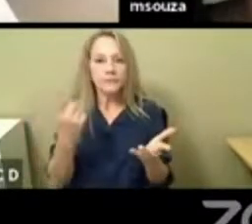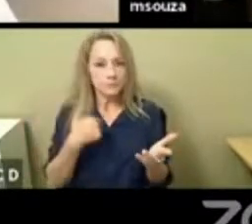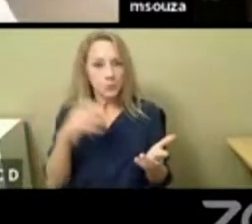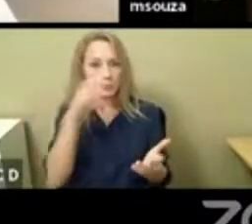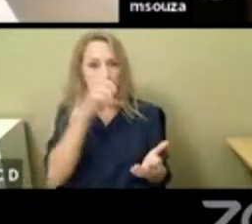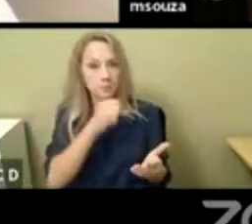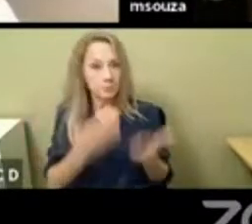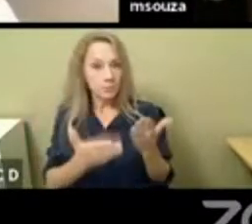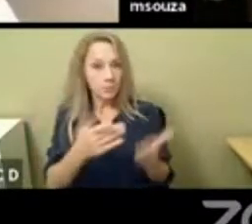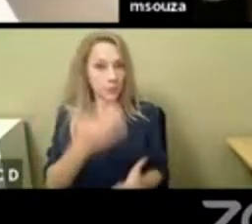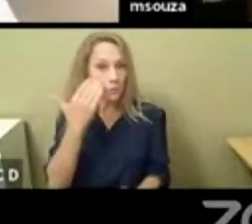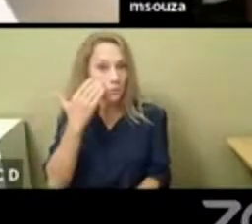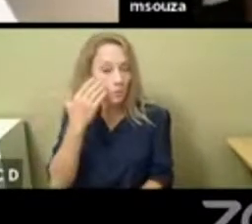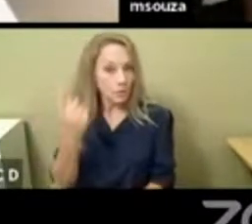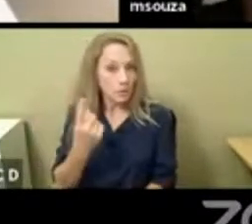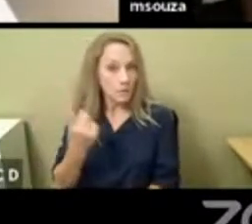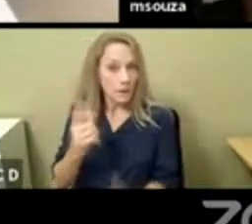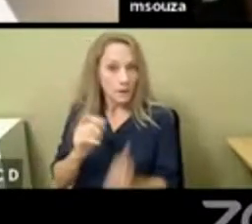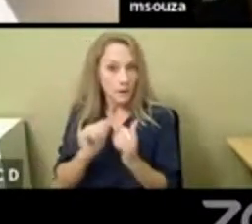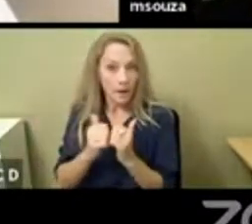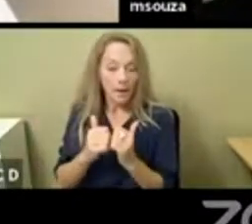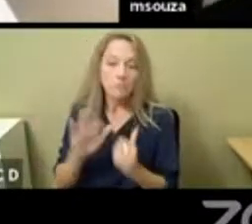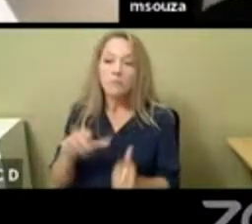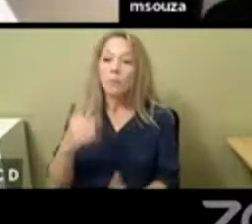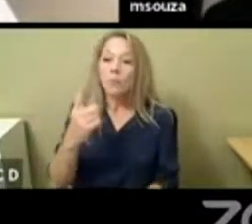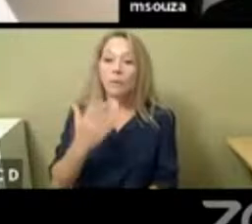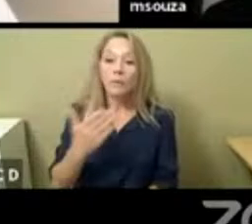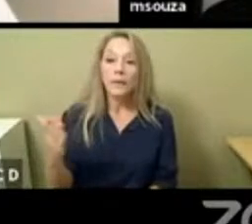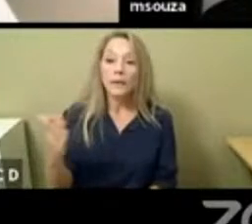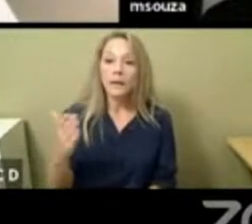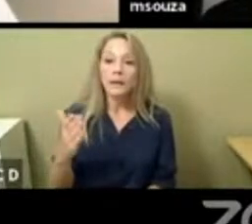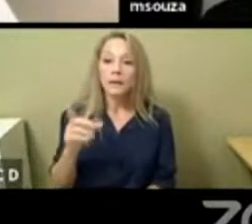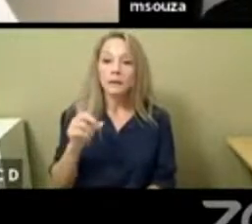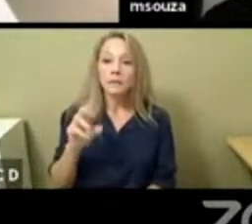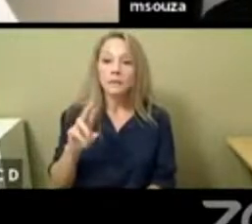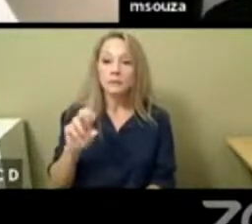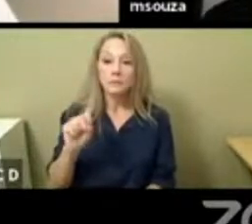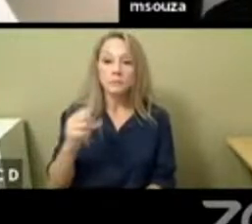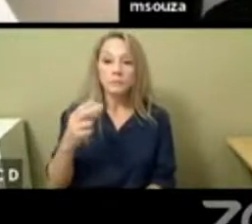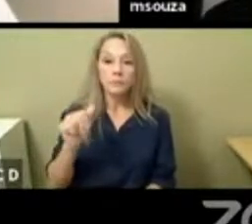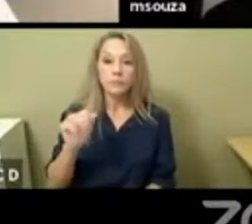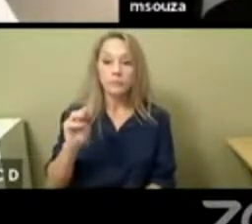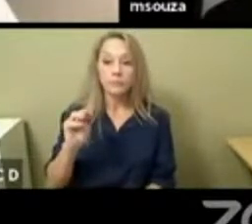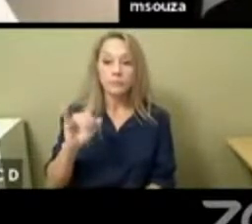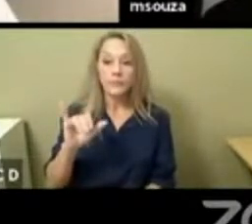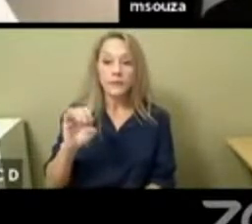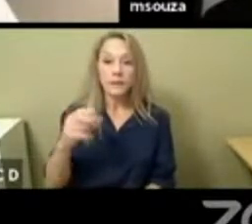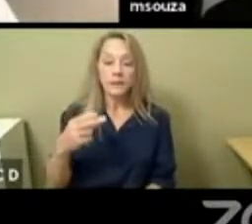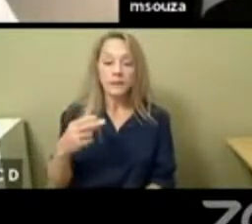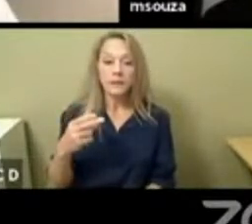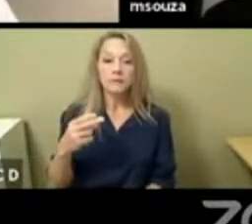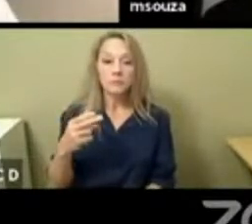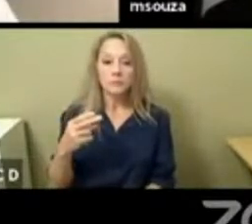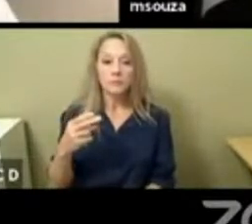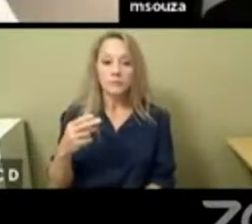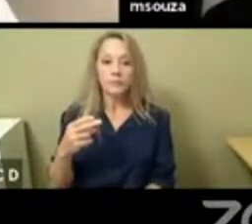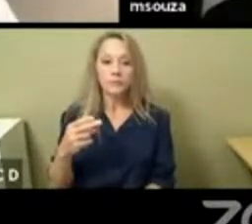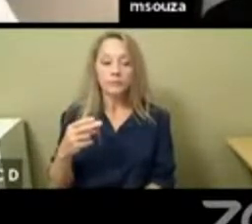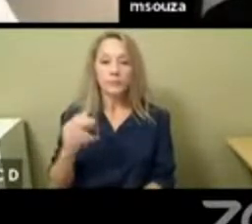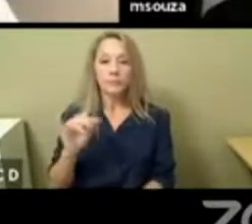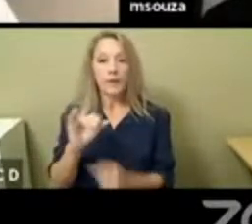see? I think one thing to keep in mind, Dr. Shamia, is when we look at all the coverage, of course, in the